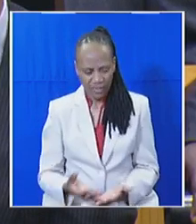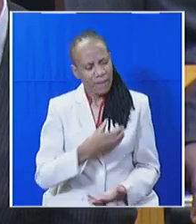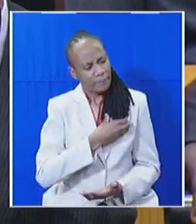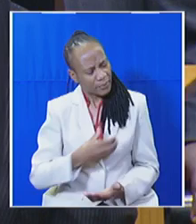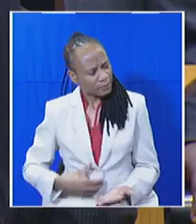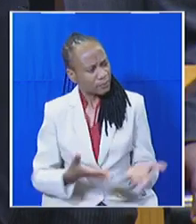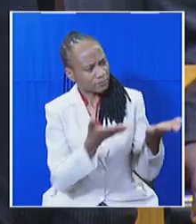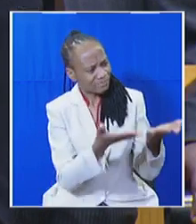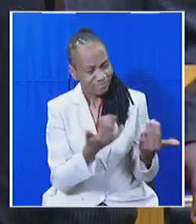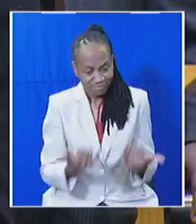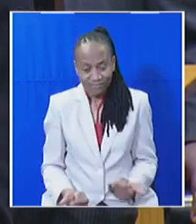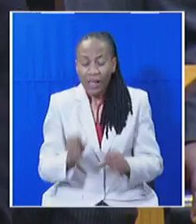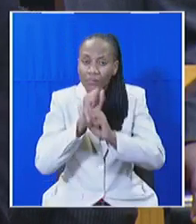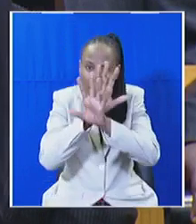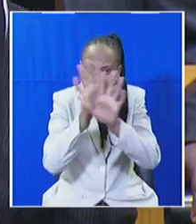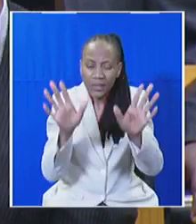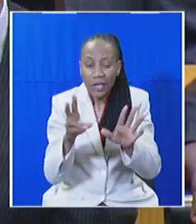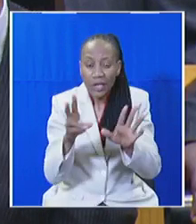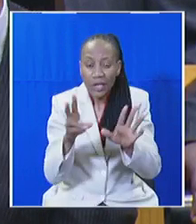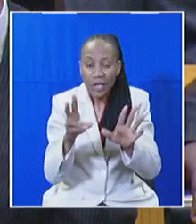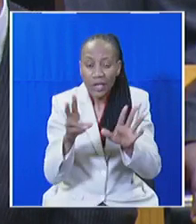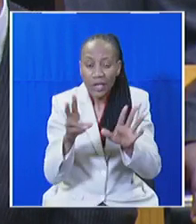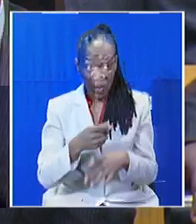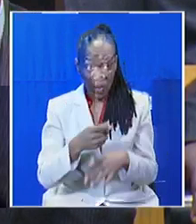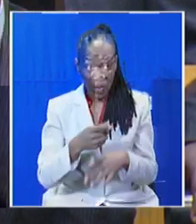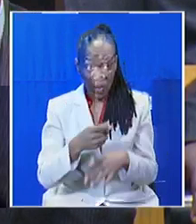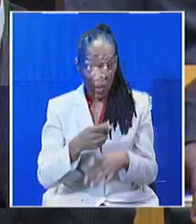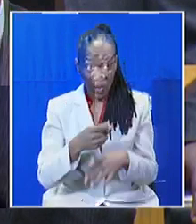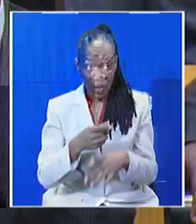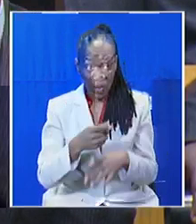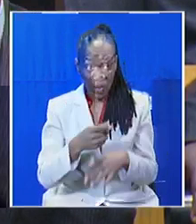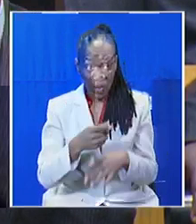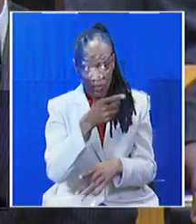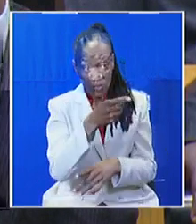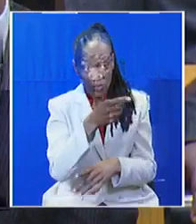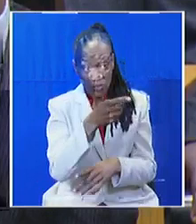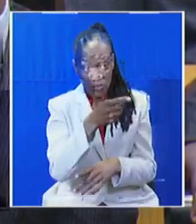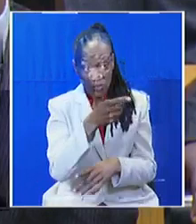it's become clear that in 2011, when you came, you told South Africa